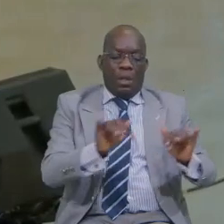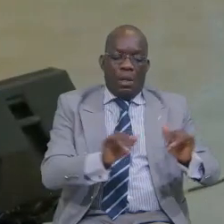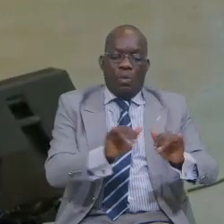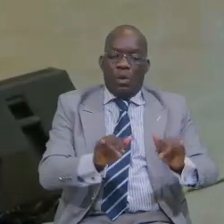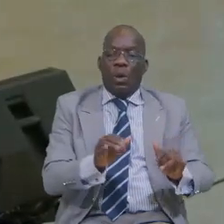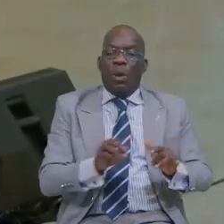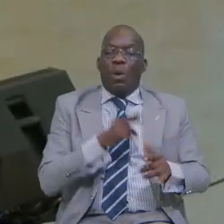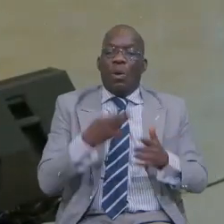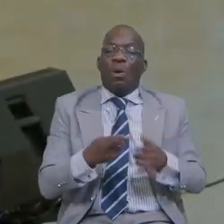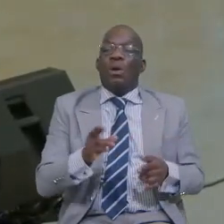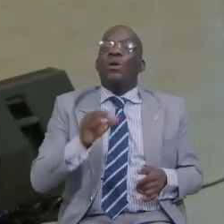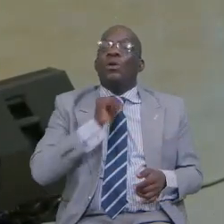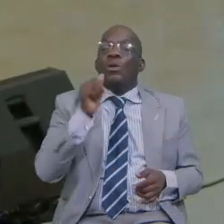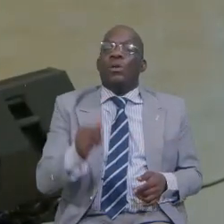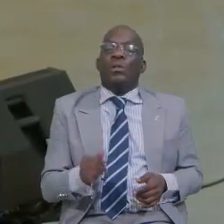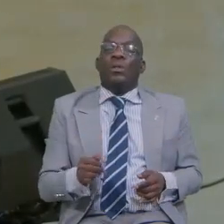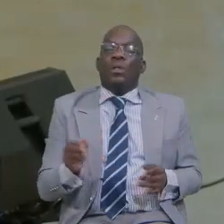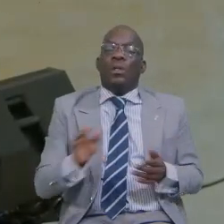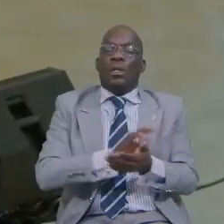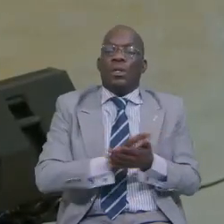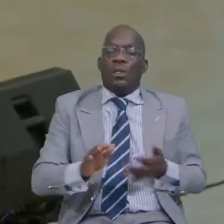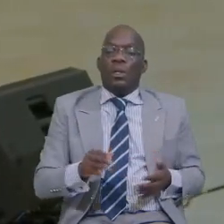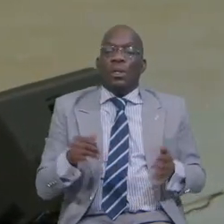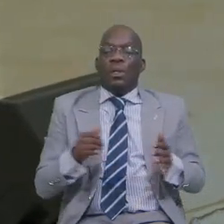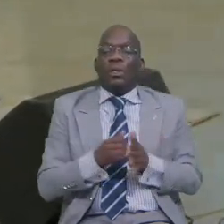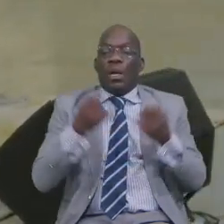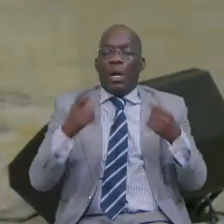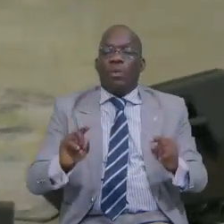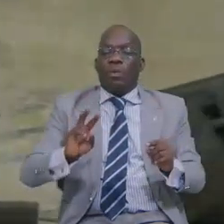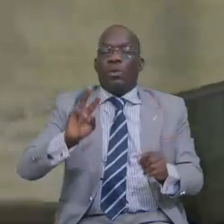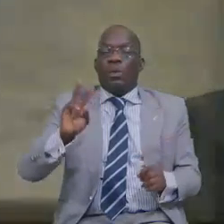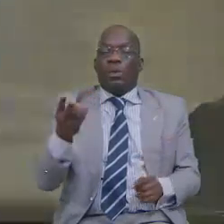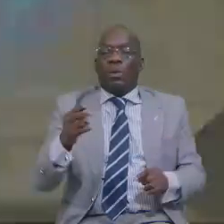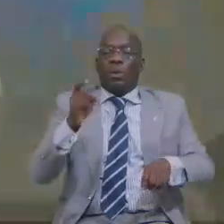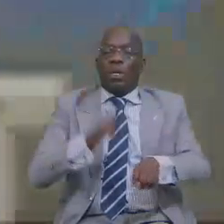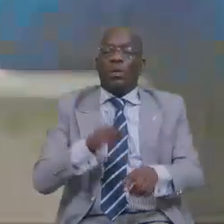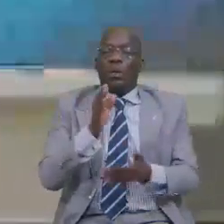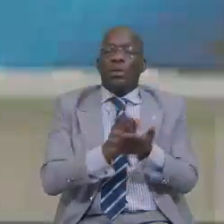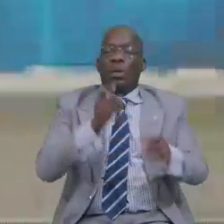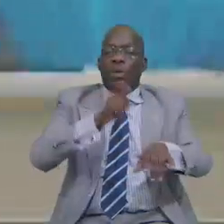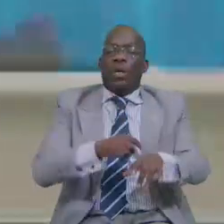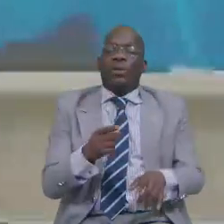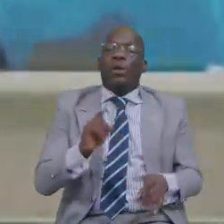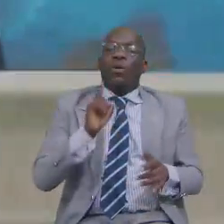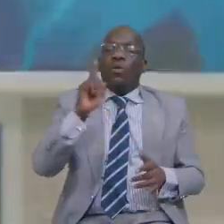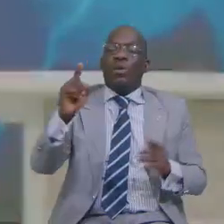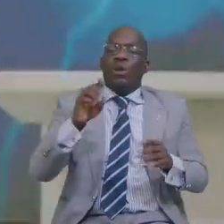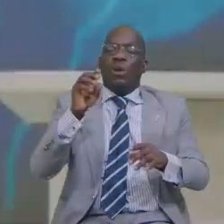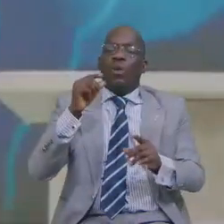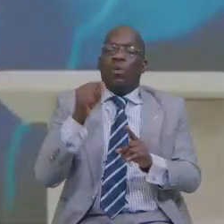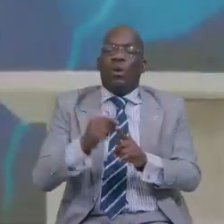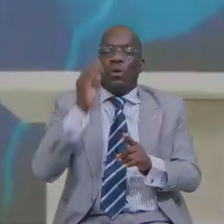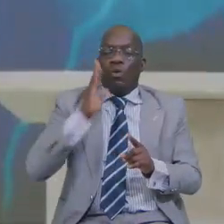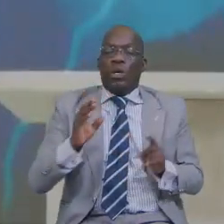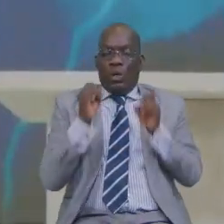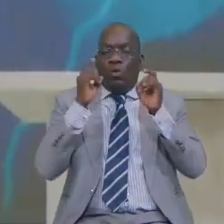the second time. And sometimes one message may wake us up, and then we'll go back to sleep. Another message